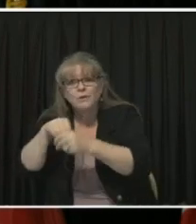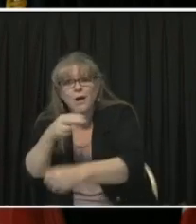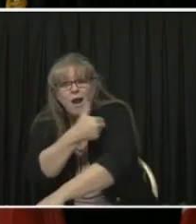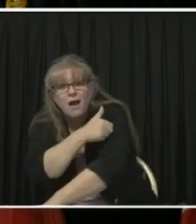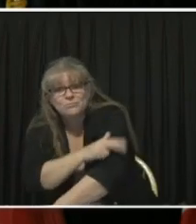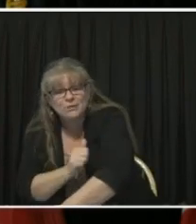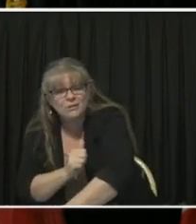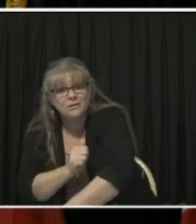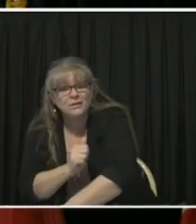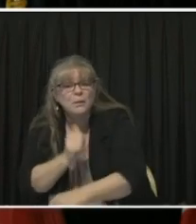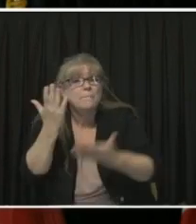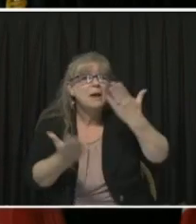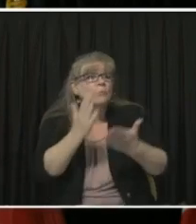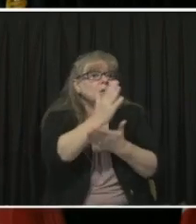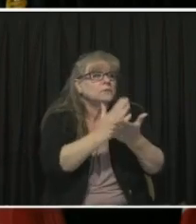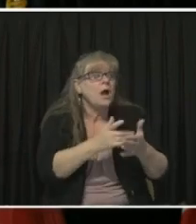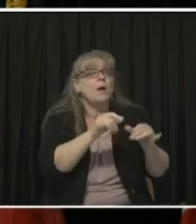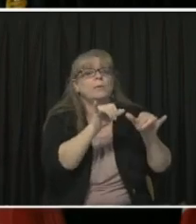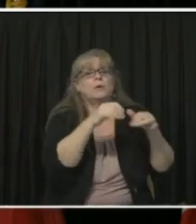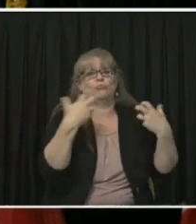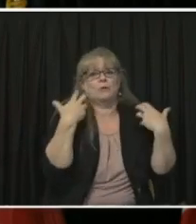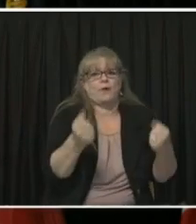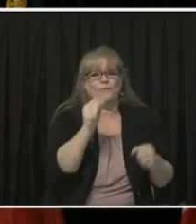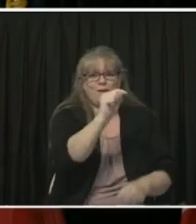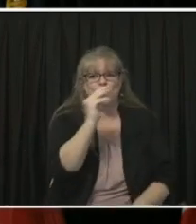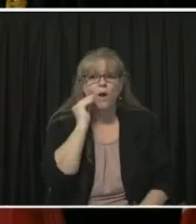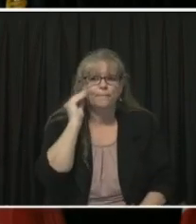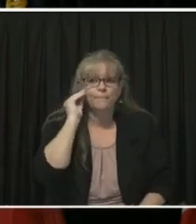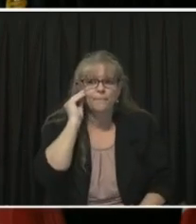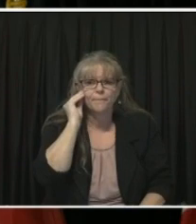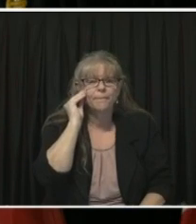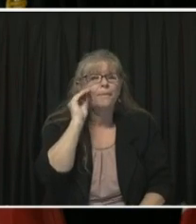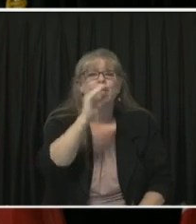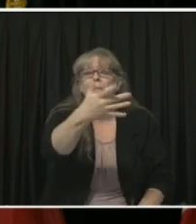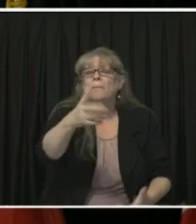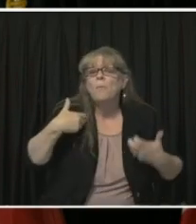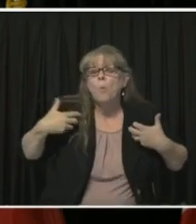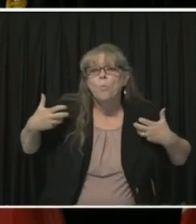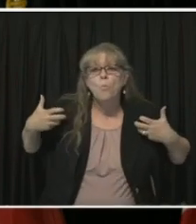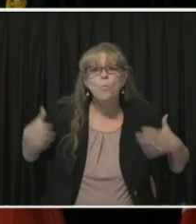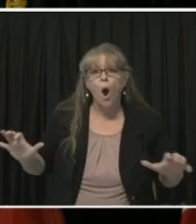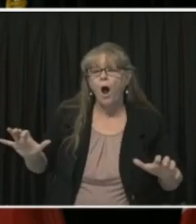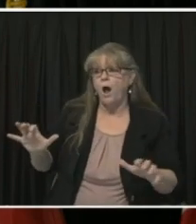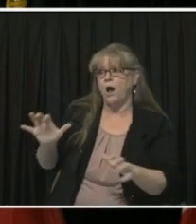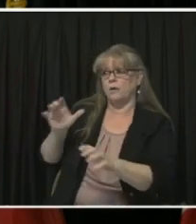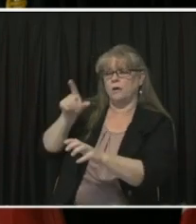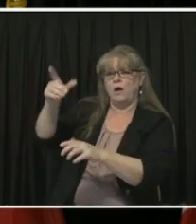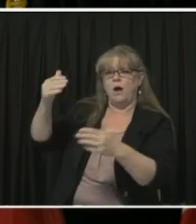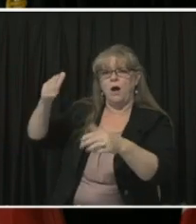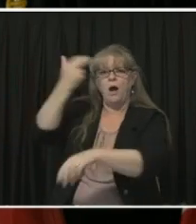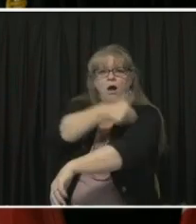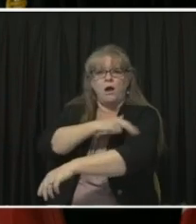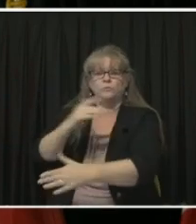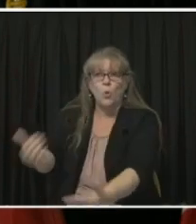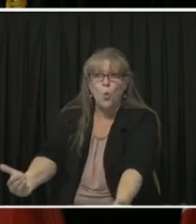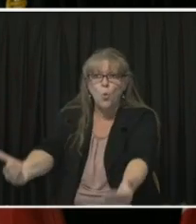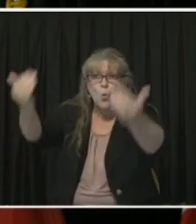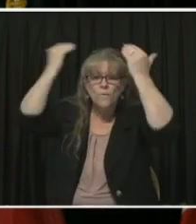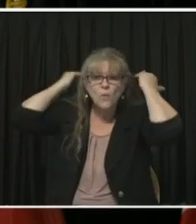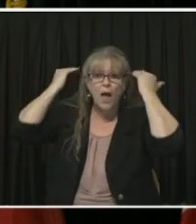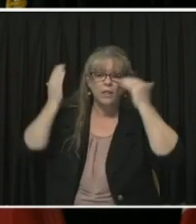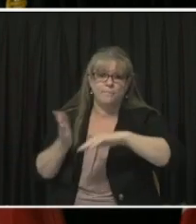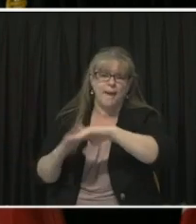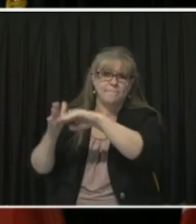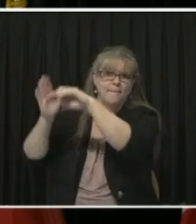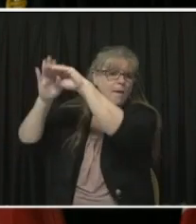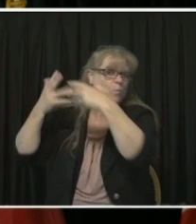don't exceed our hospital capacity and that everybody who gets it has a fighting chance of getting through this, and of course, most will. You know, at the